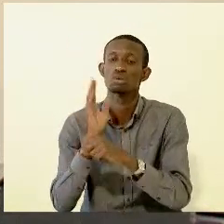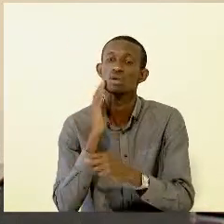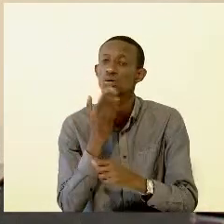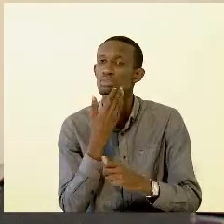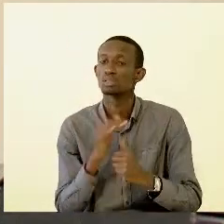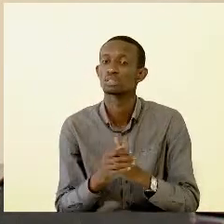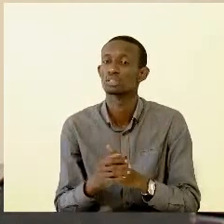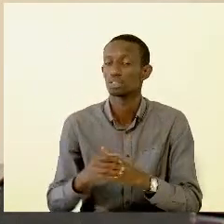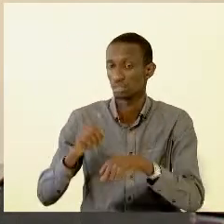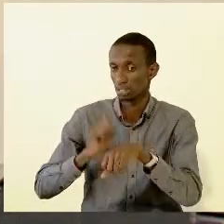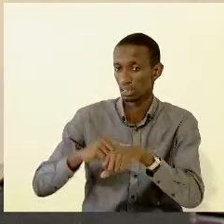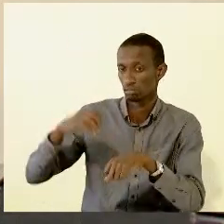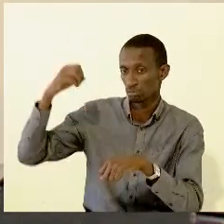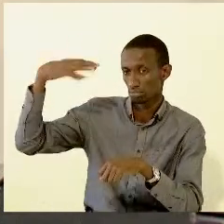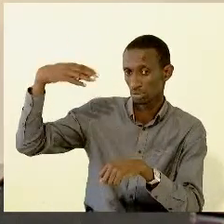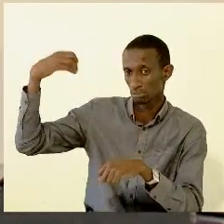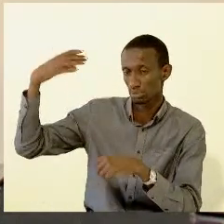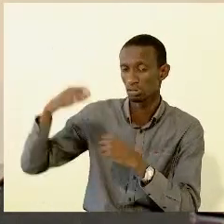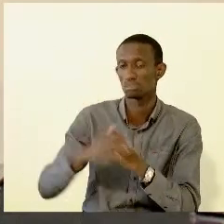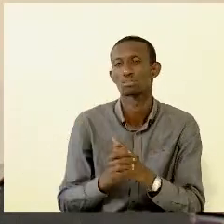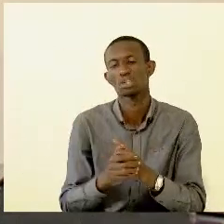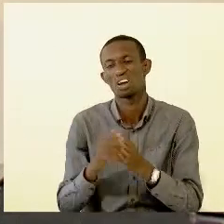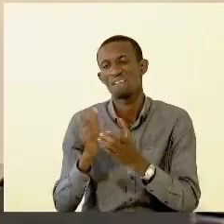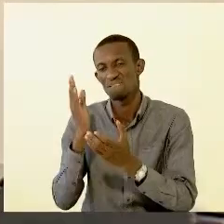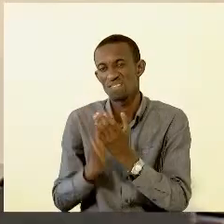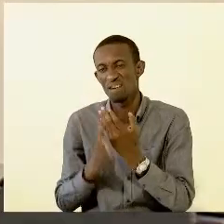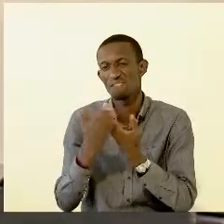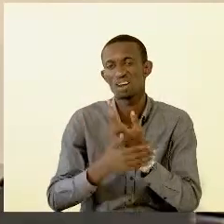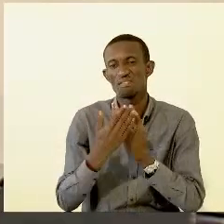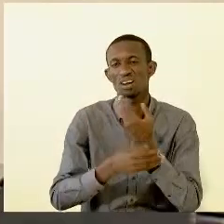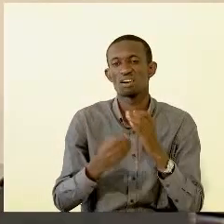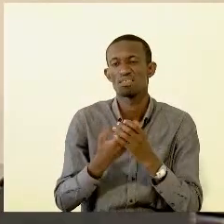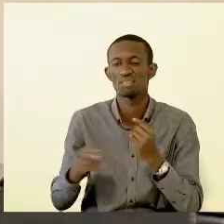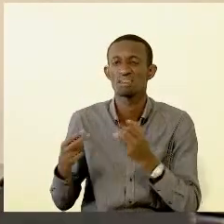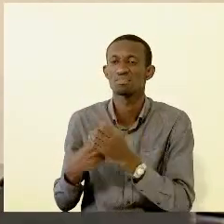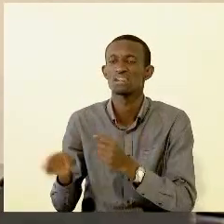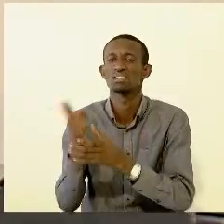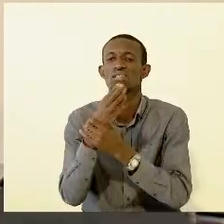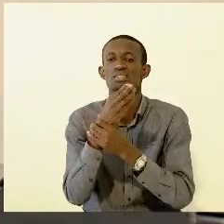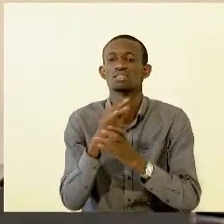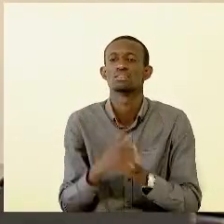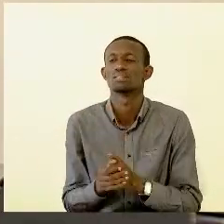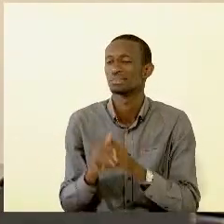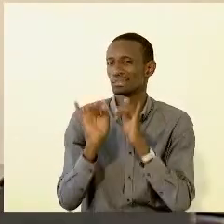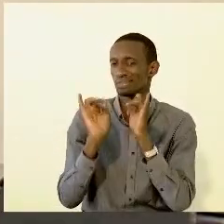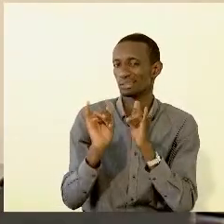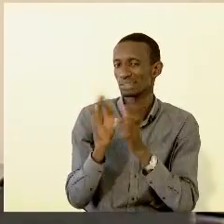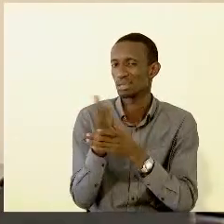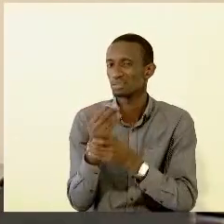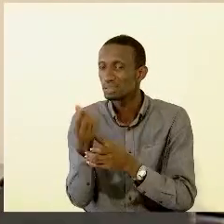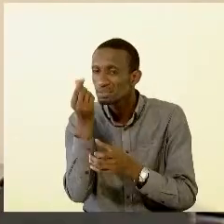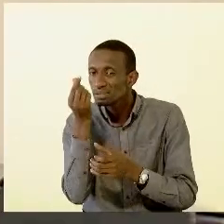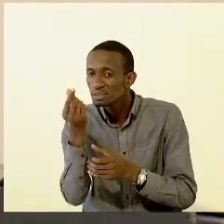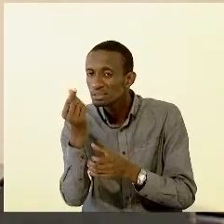is dry season, they shed leaves. They reduce the number of leaves so that they stay with few